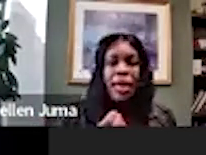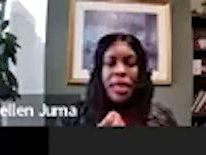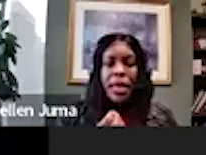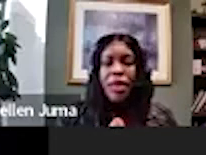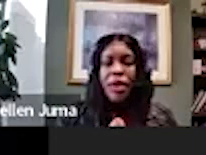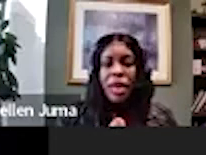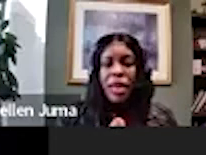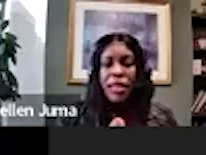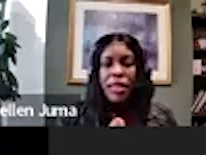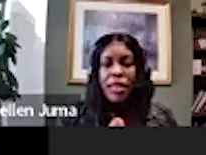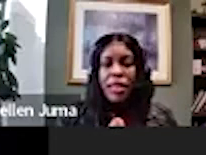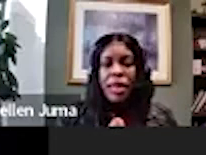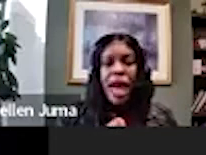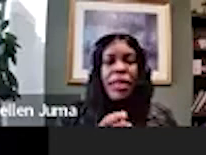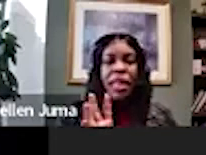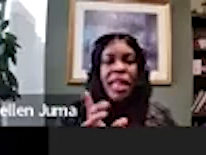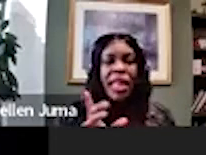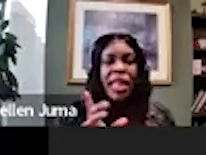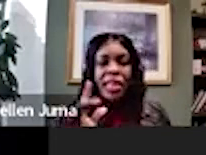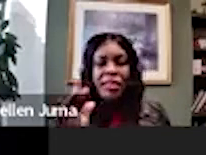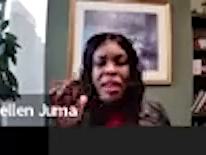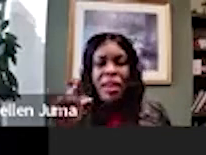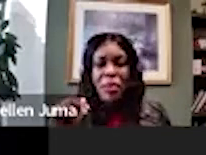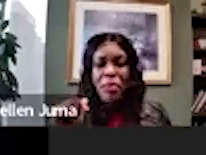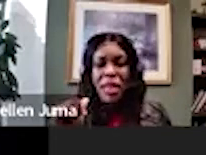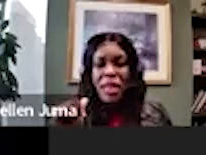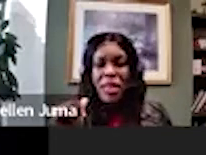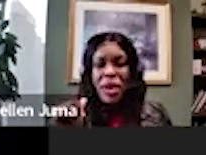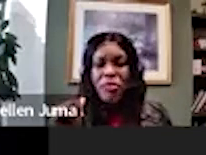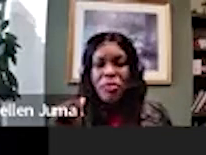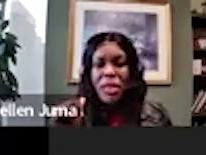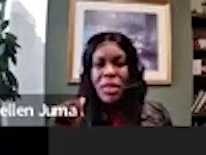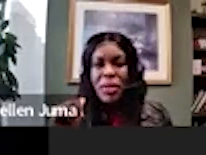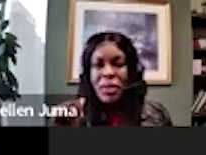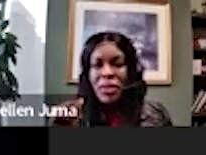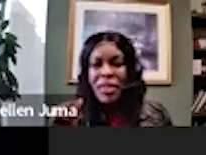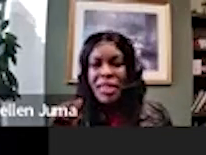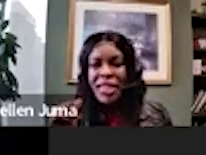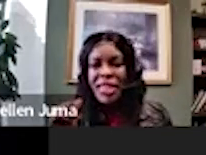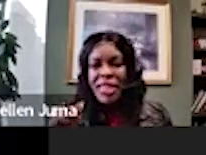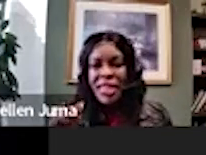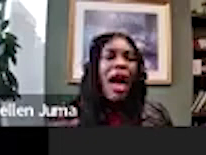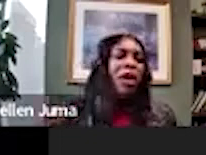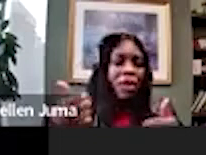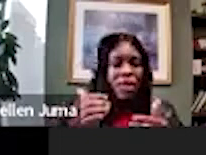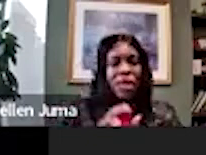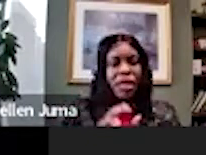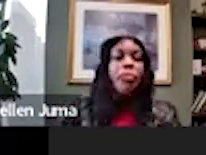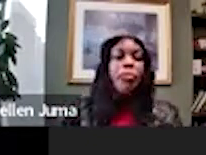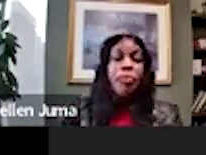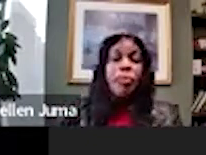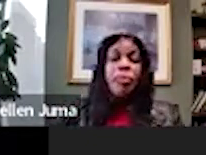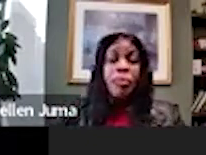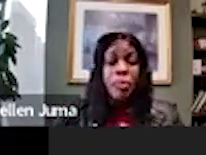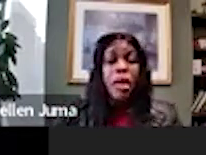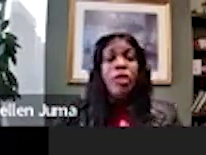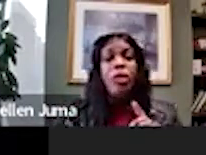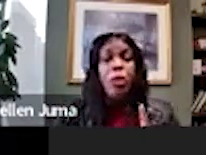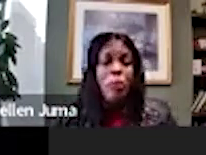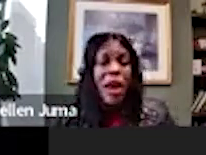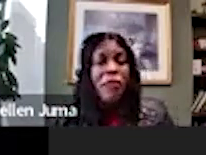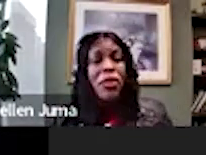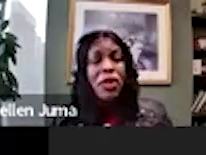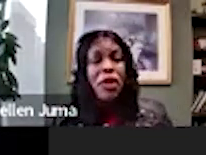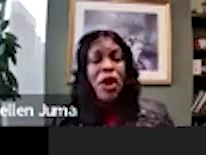line and in your case. I think the internet staggered a bit there. Did you catch me? Yeah, good.